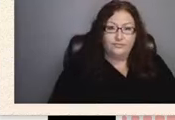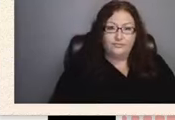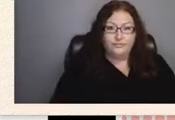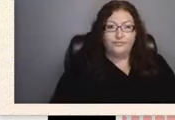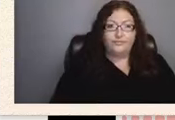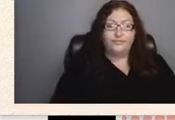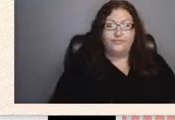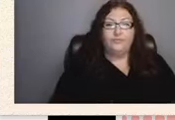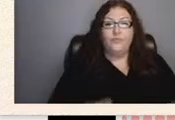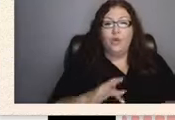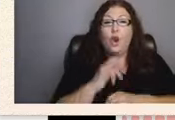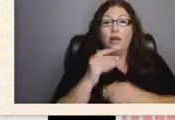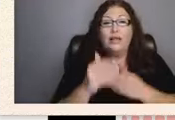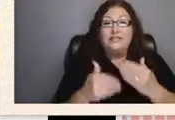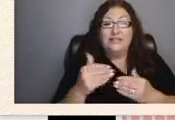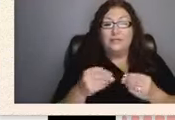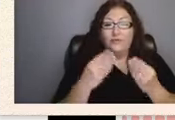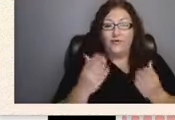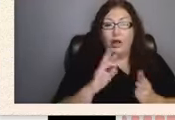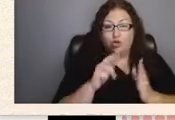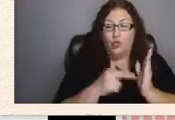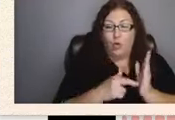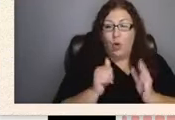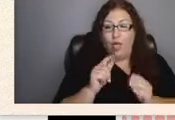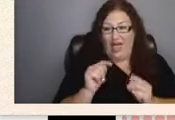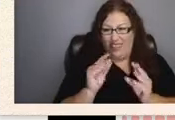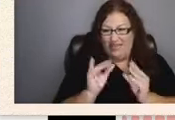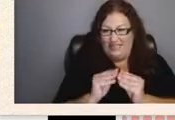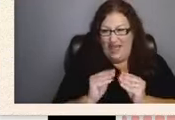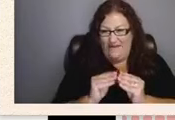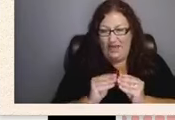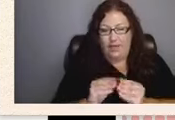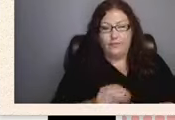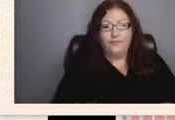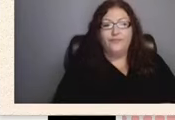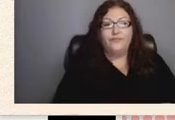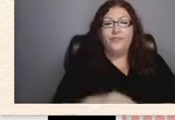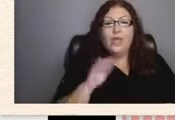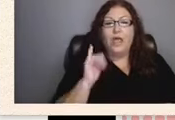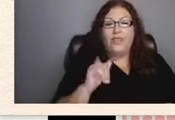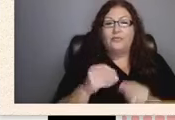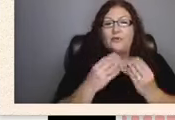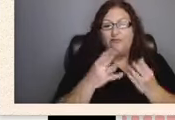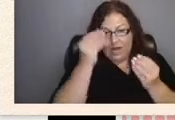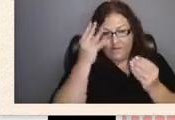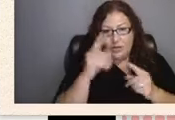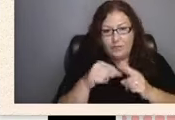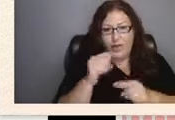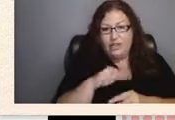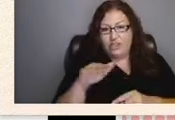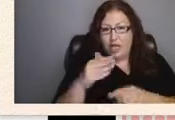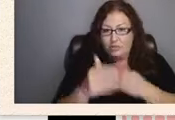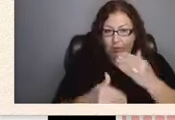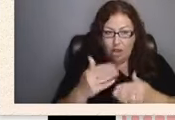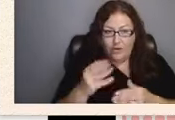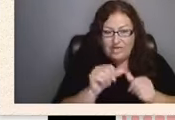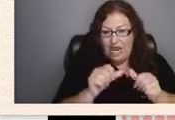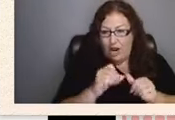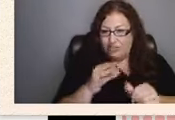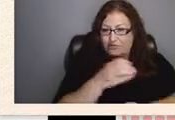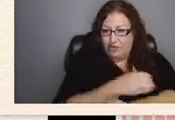The Early Steps provider's role at the staffing is to provide information about the child's progress in areas of